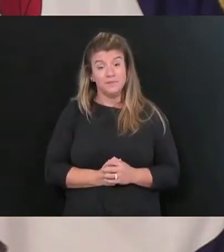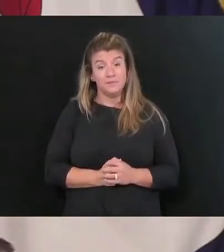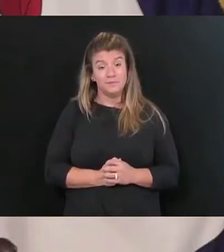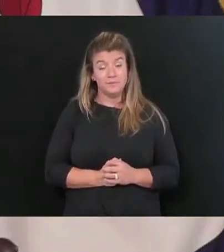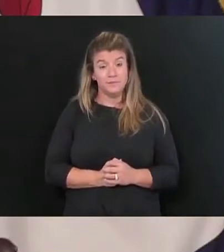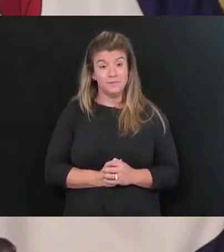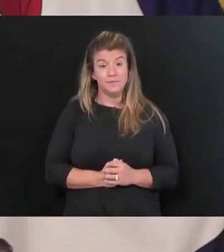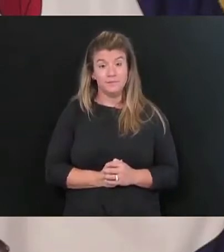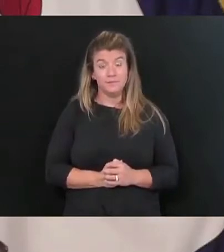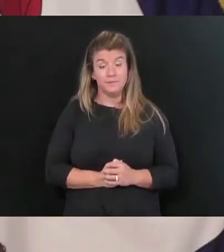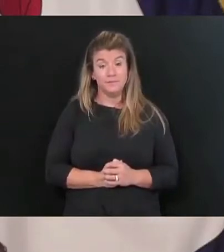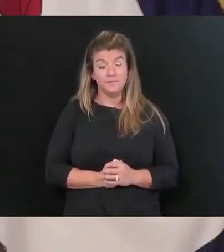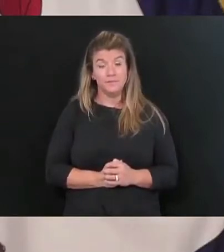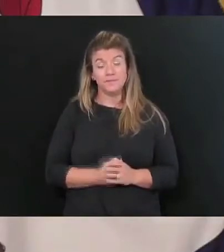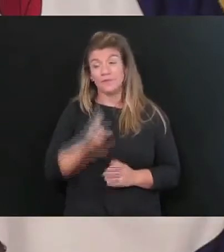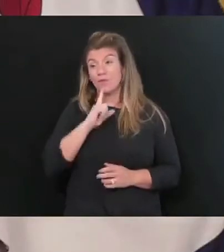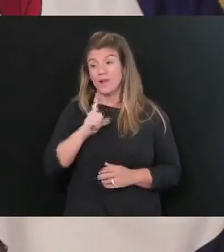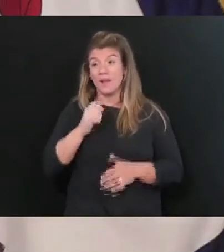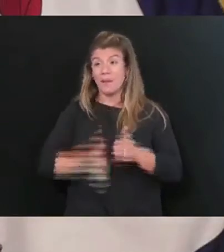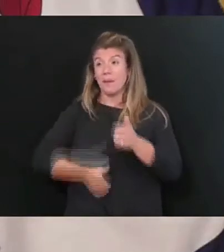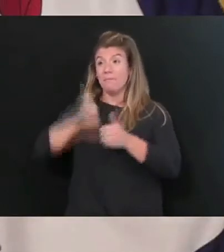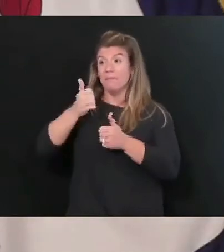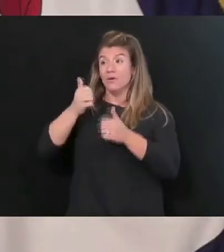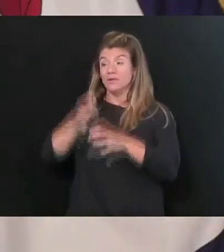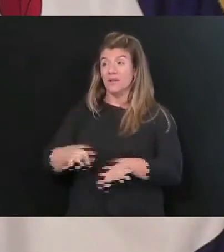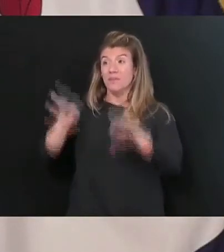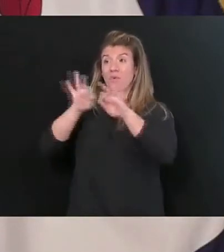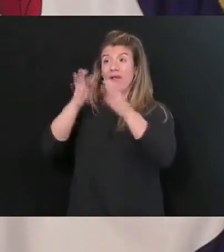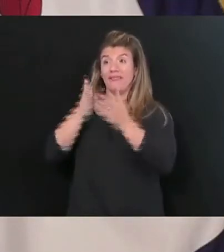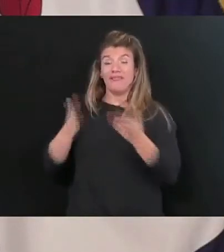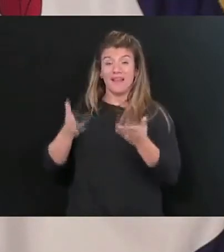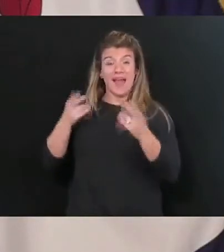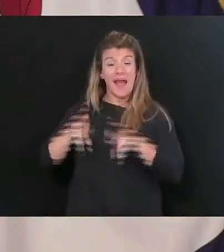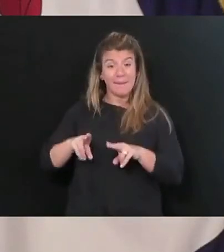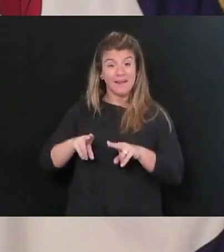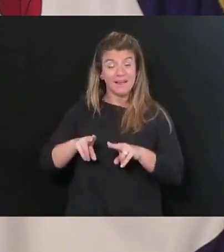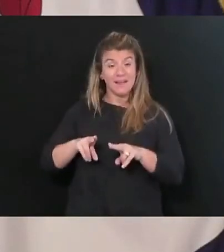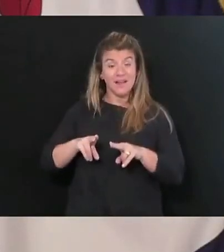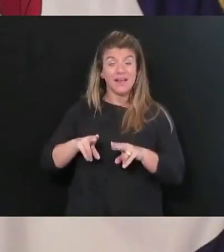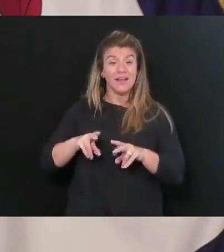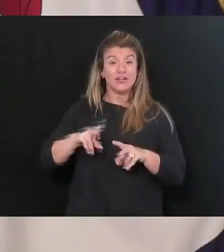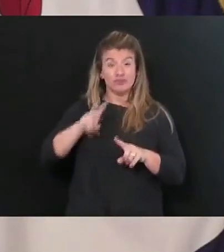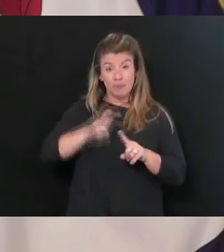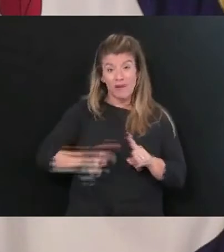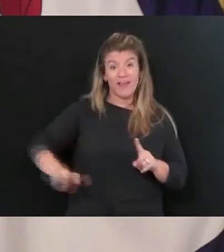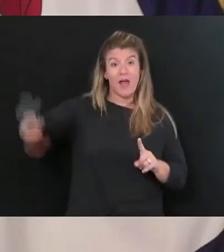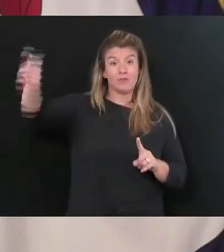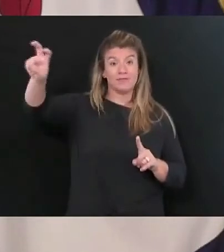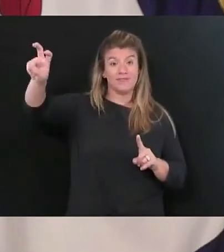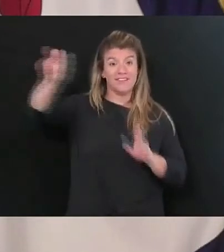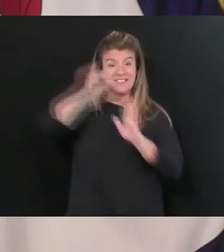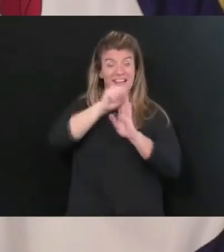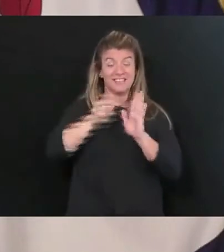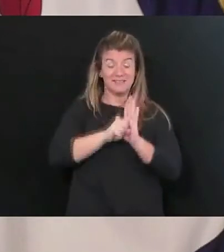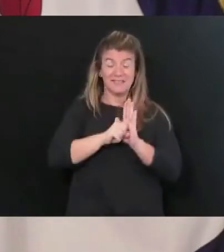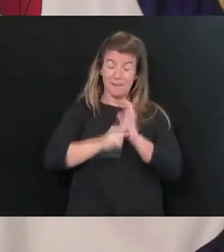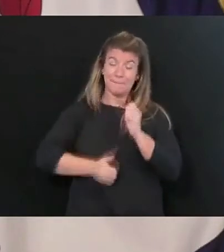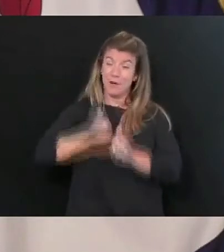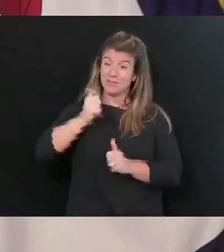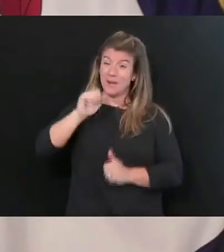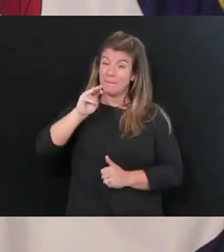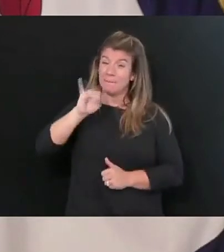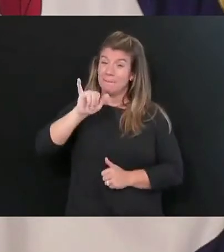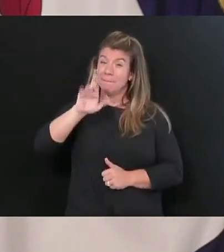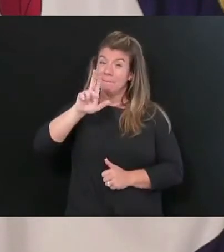happened to us was just this. We had a lot of people travel out of state, primarily Myrtle Beach, and a lot of people